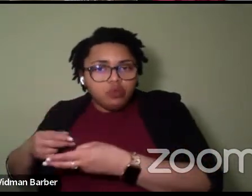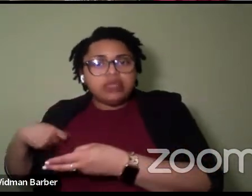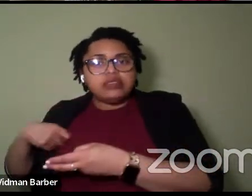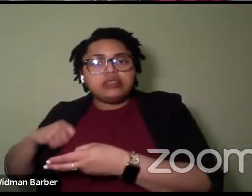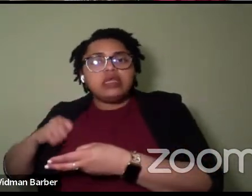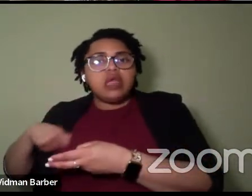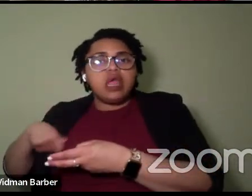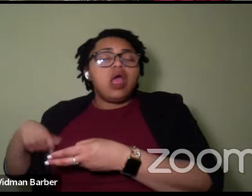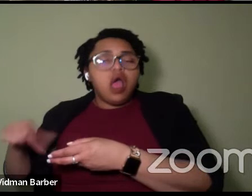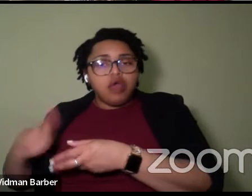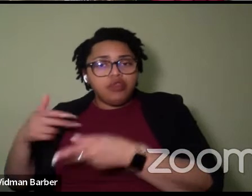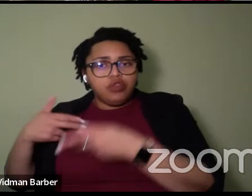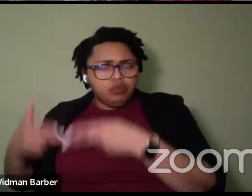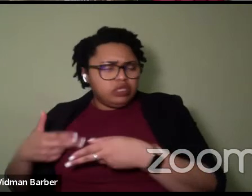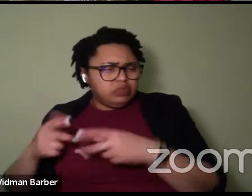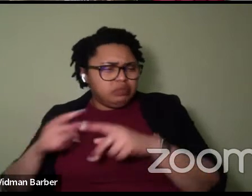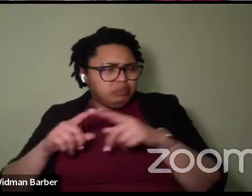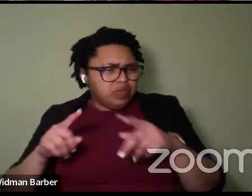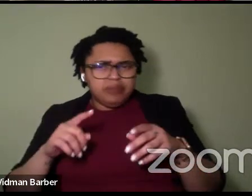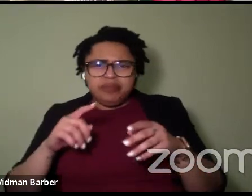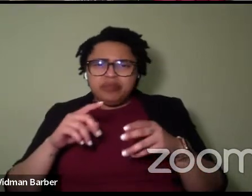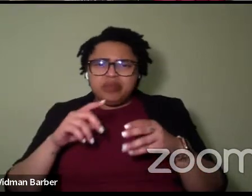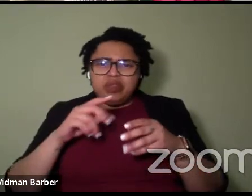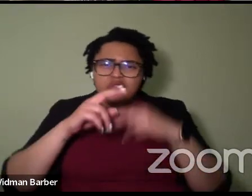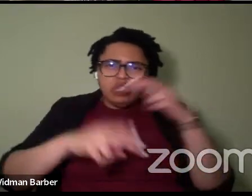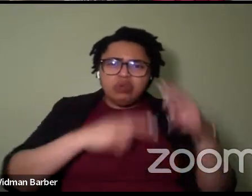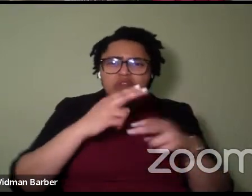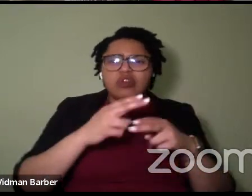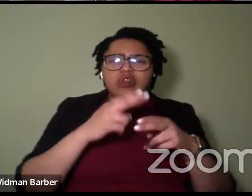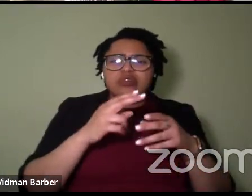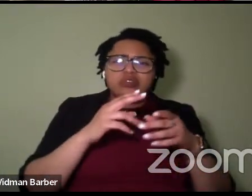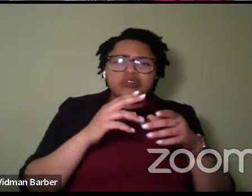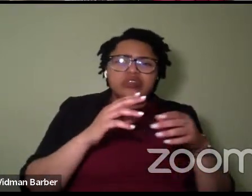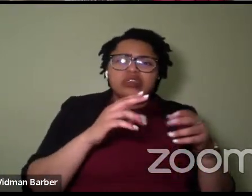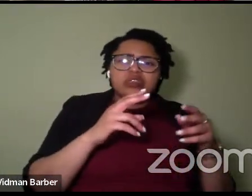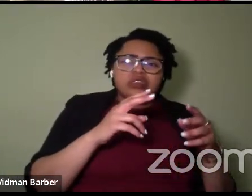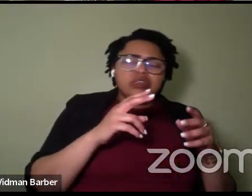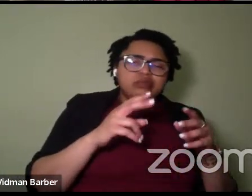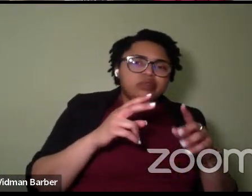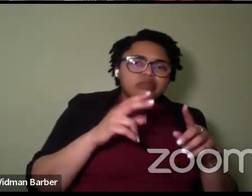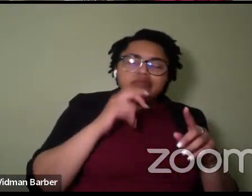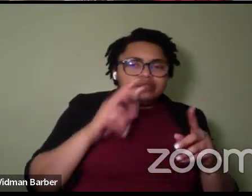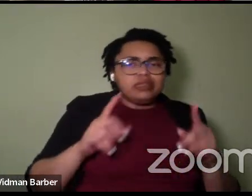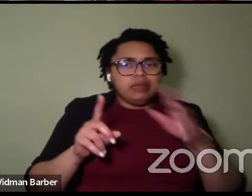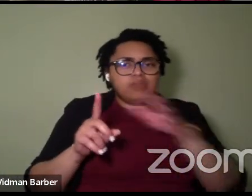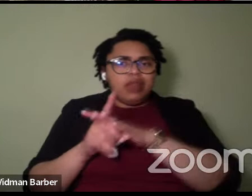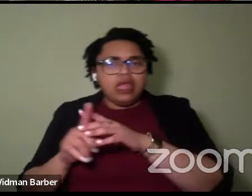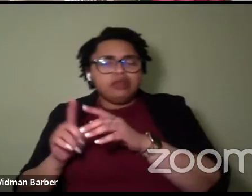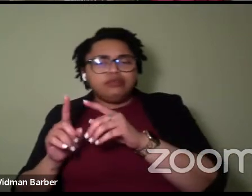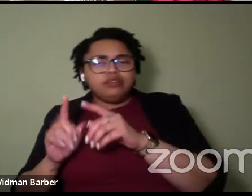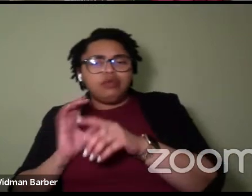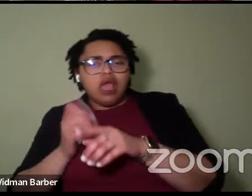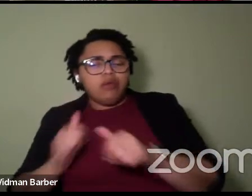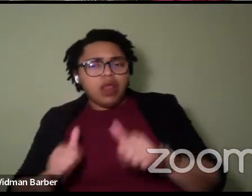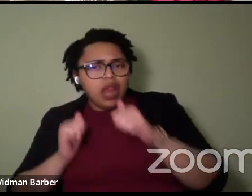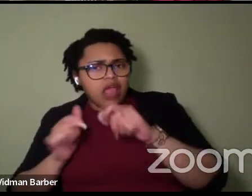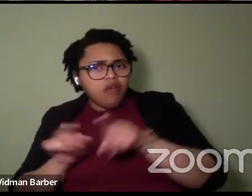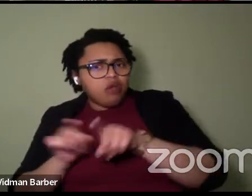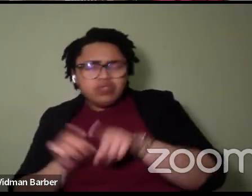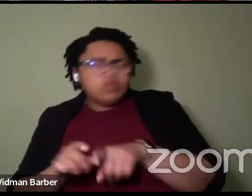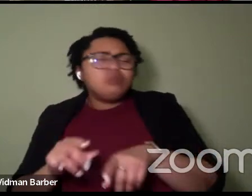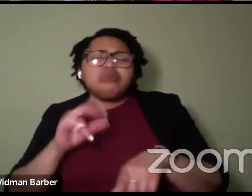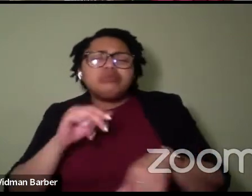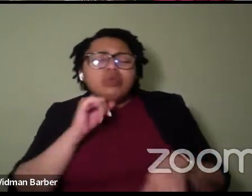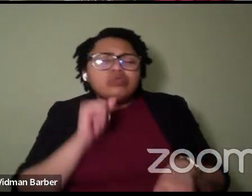plants and environment don't somehow apply to us. And also, it's a conscious decision. Because if we choose to